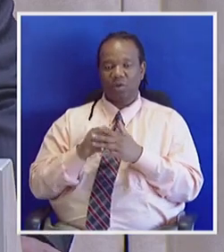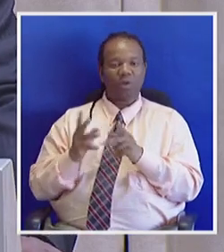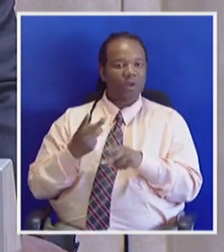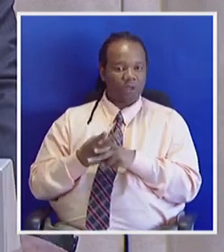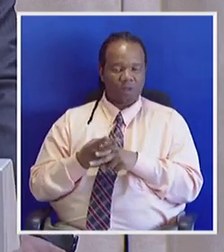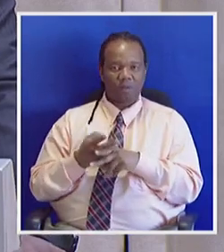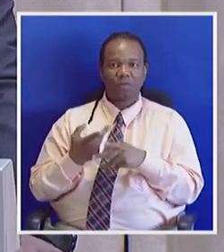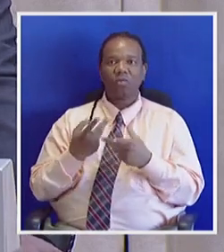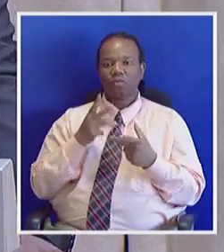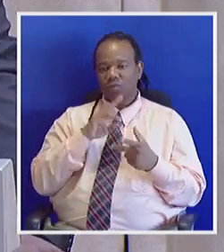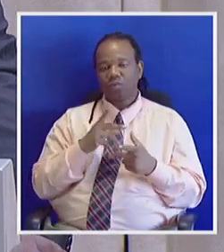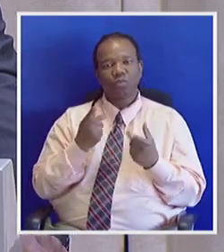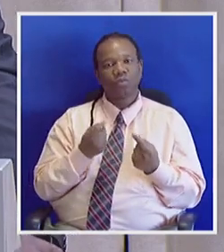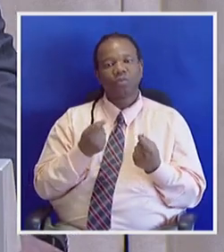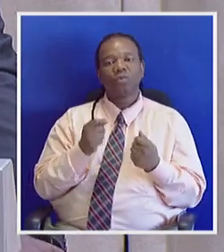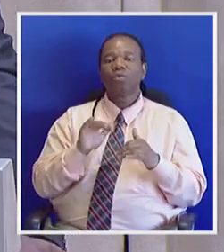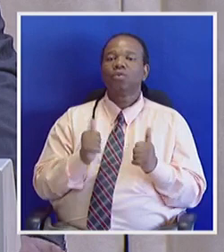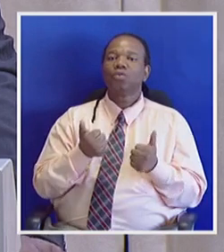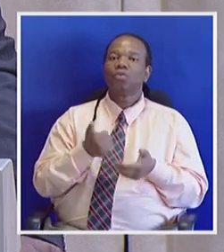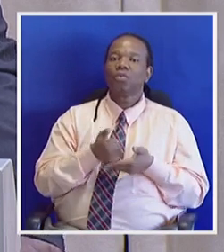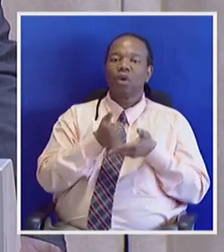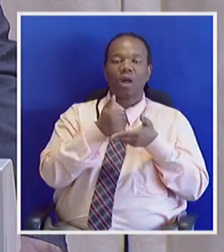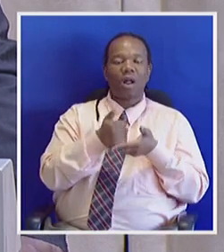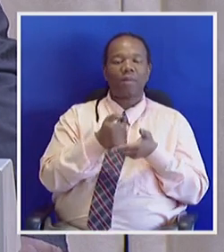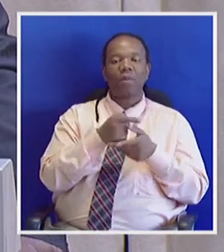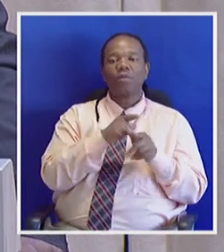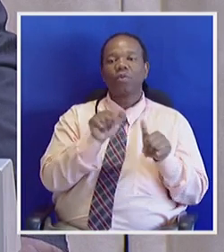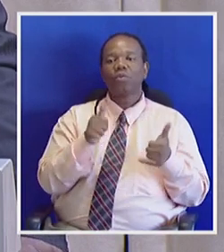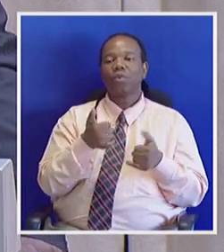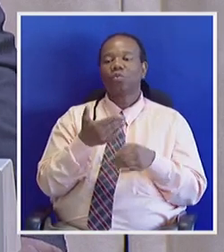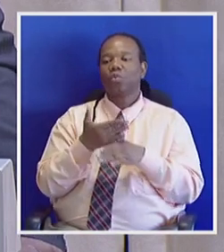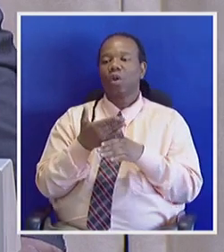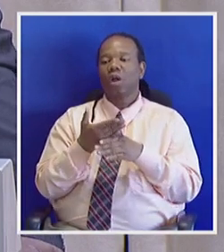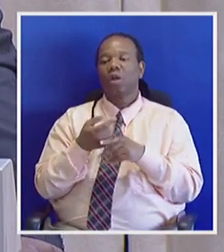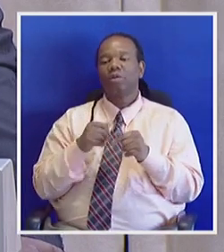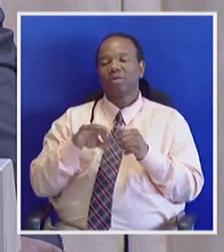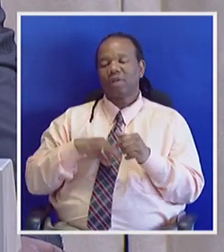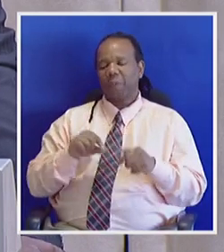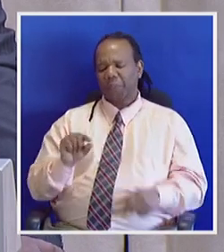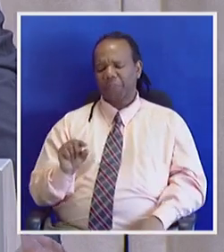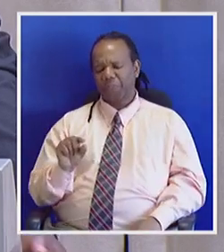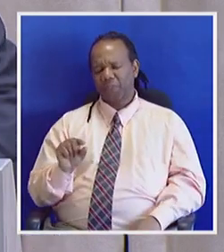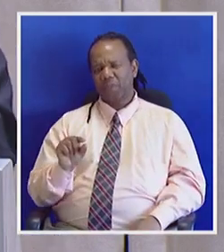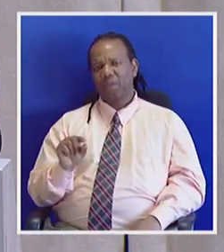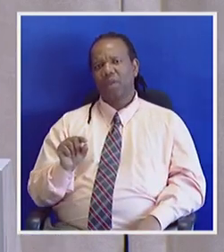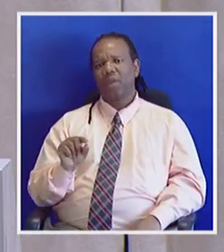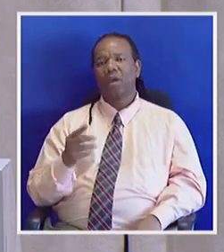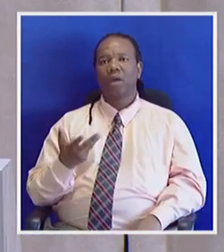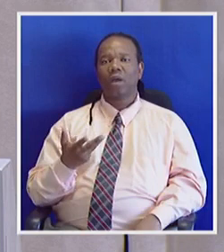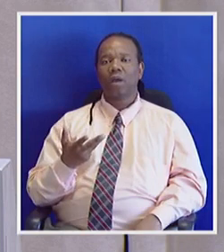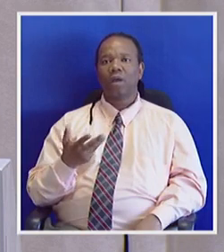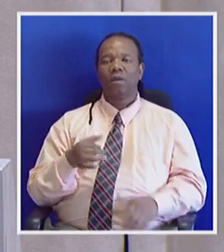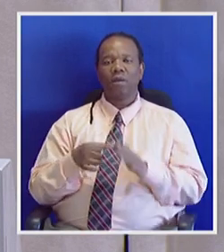to significantly improve the lives of the lowest paid workers in our country. This is an